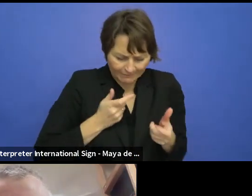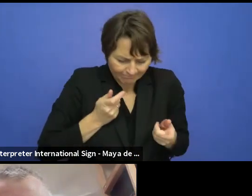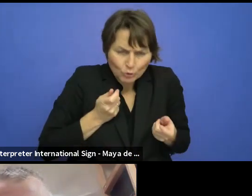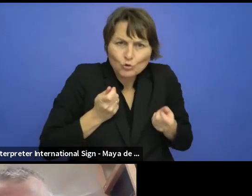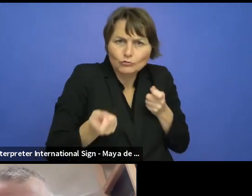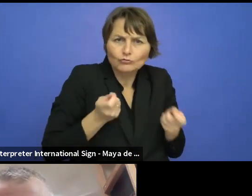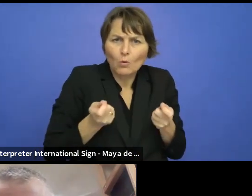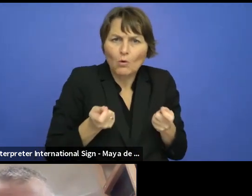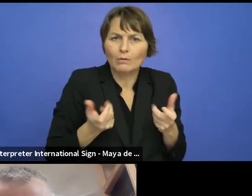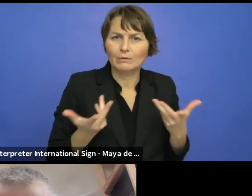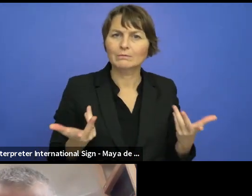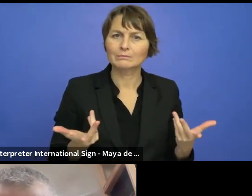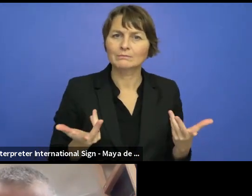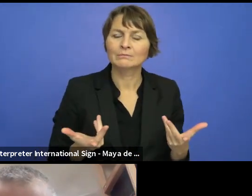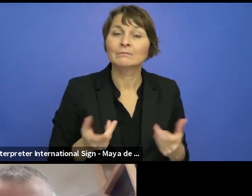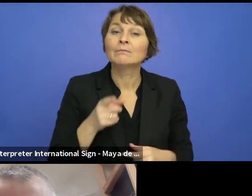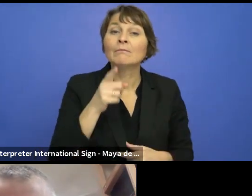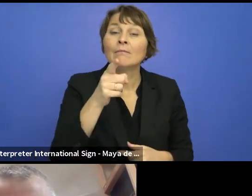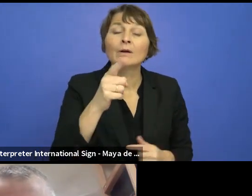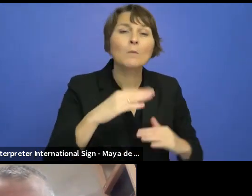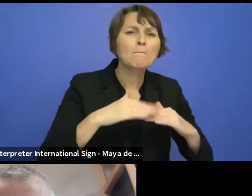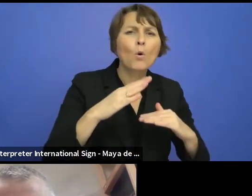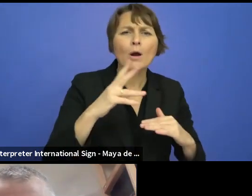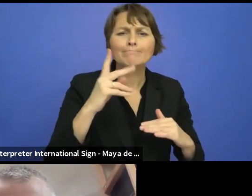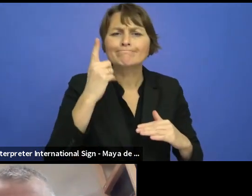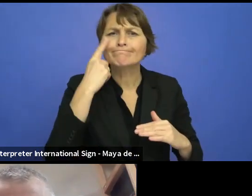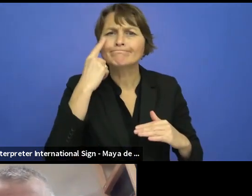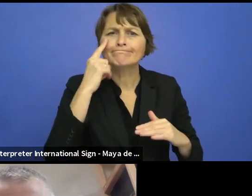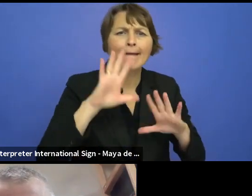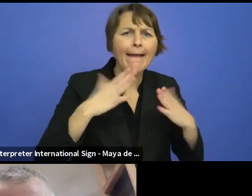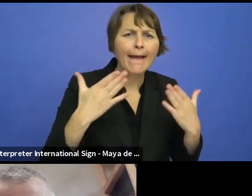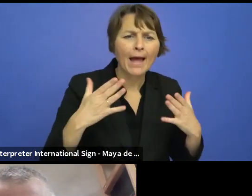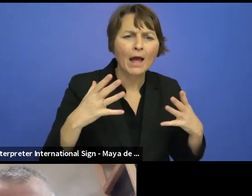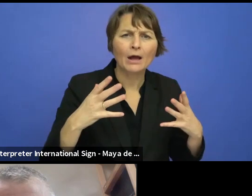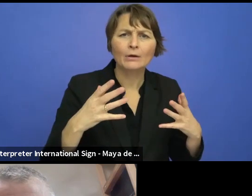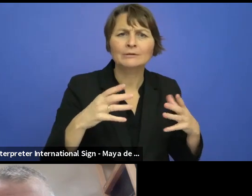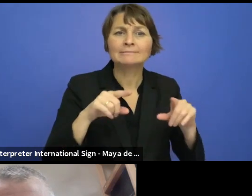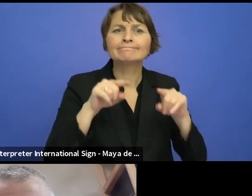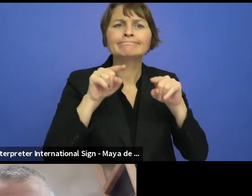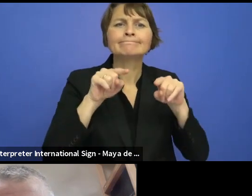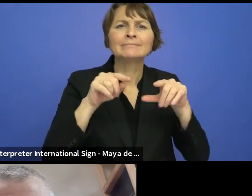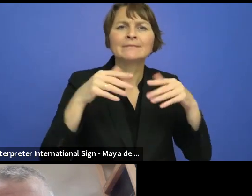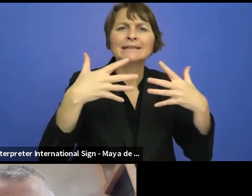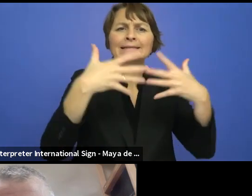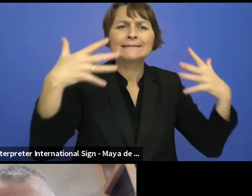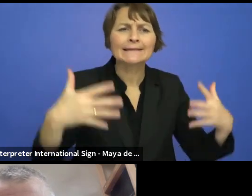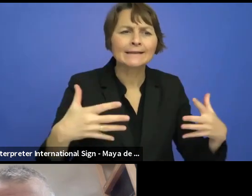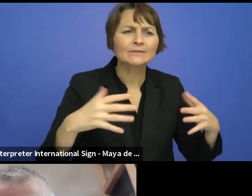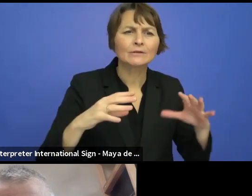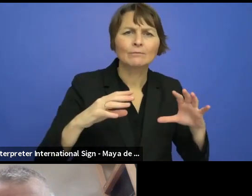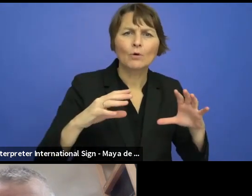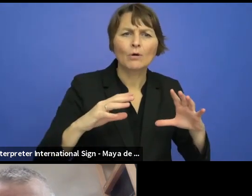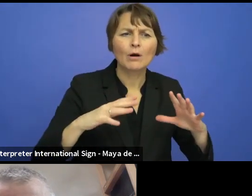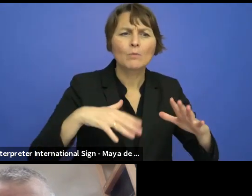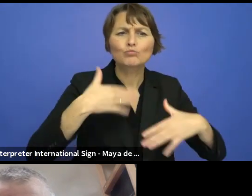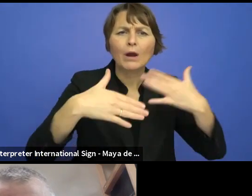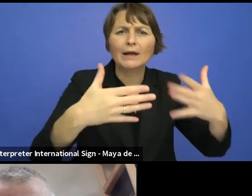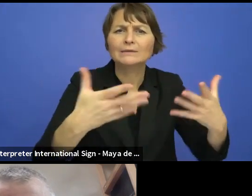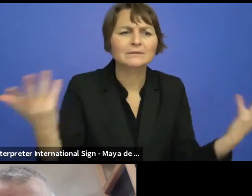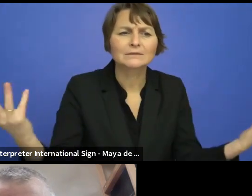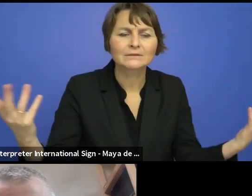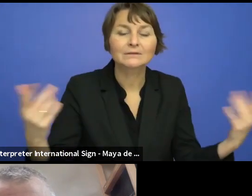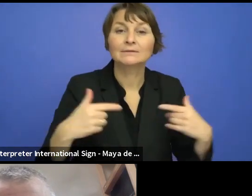once you begin to look into the practice or the system that supports the practice, then of course, that